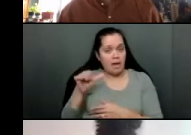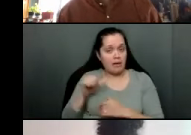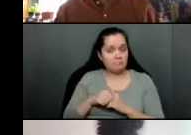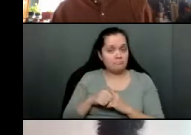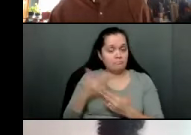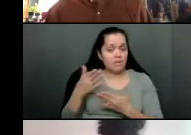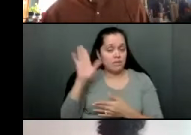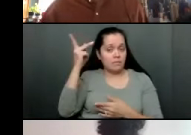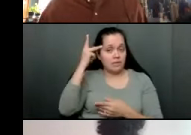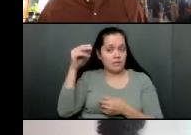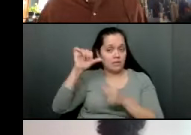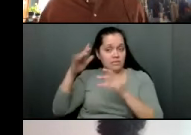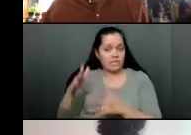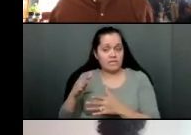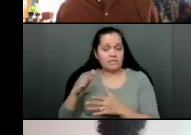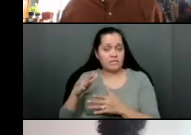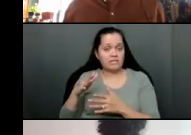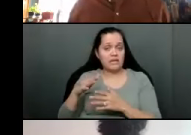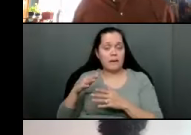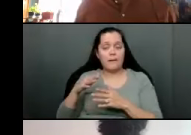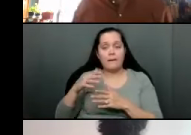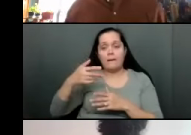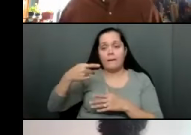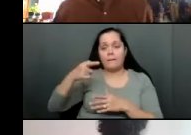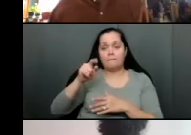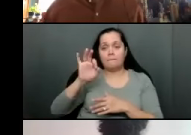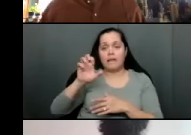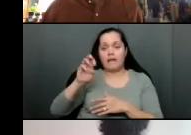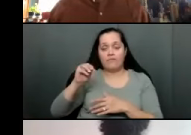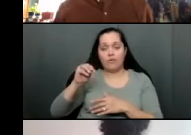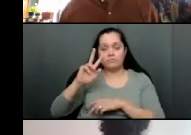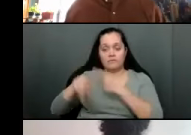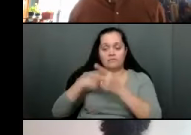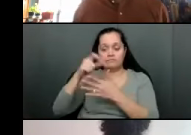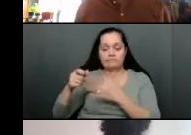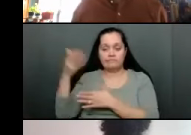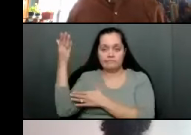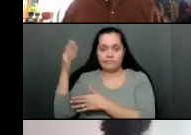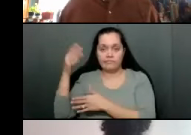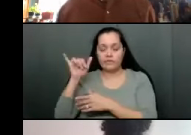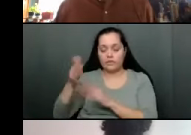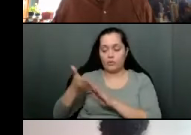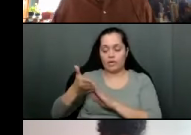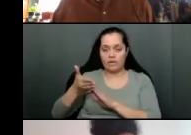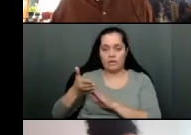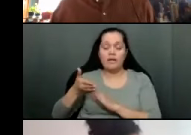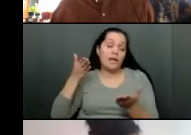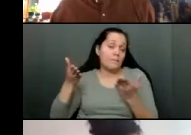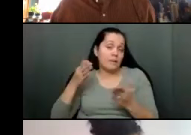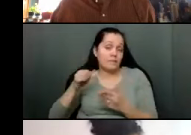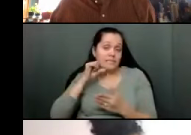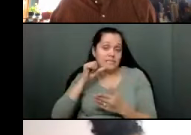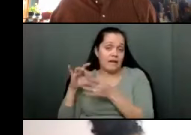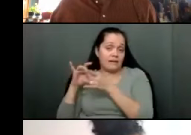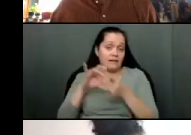Maybe the political scientist is studying the political platform of one of the parties running in the election, and maybe it's not connected